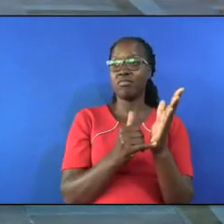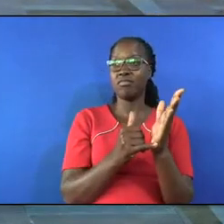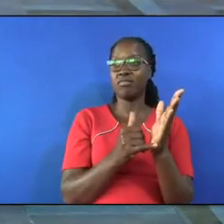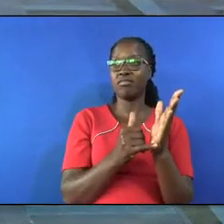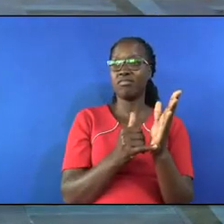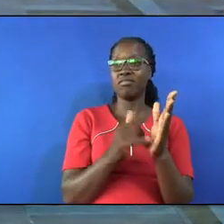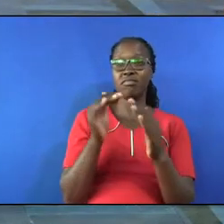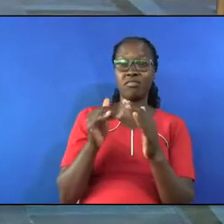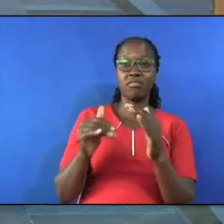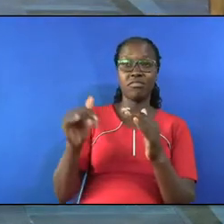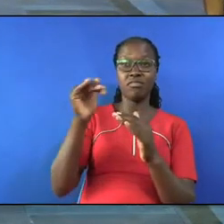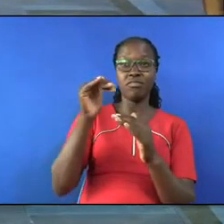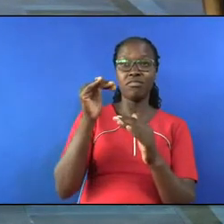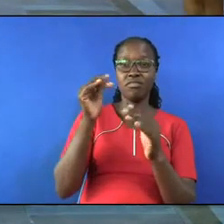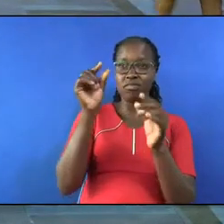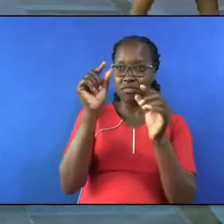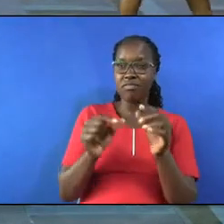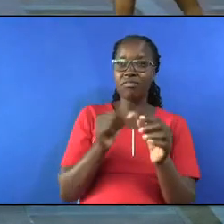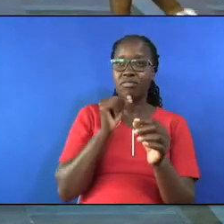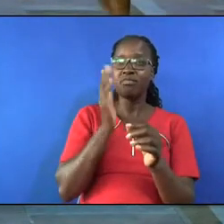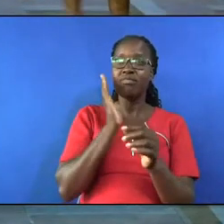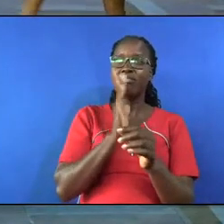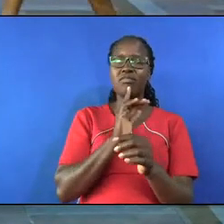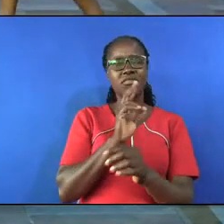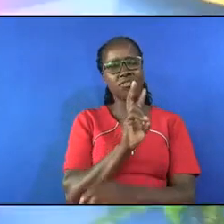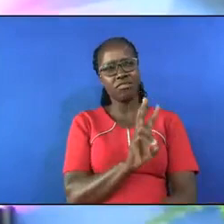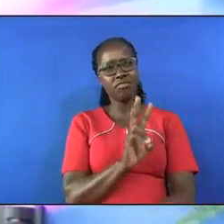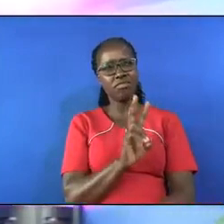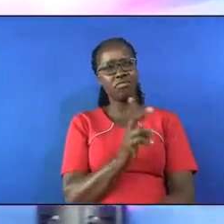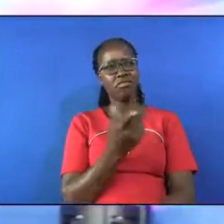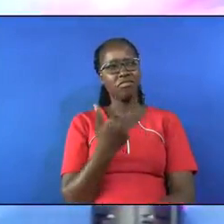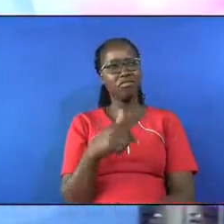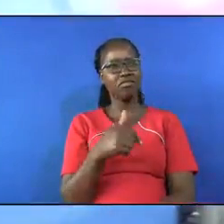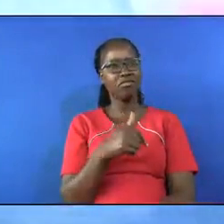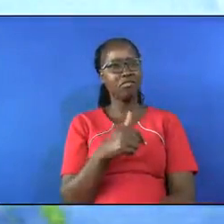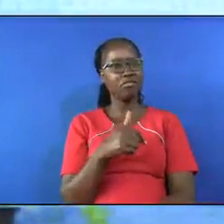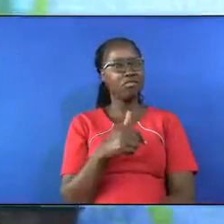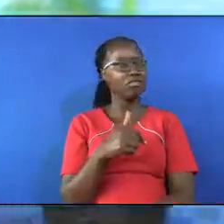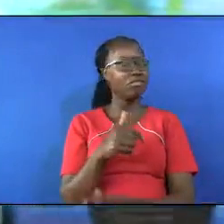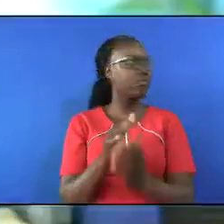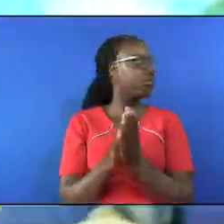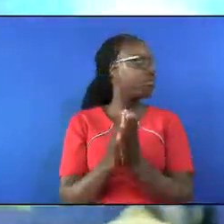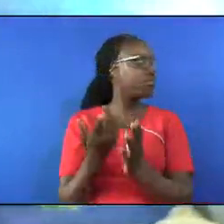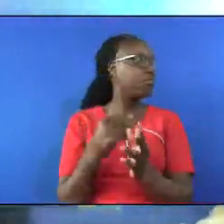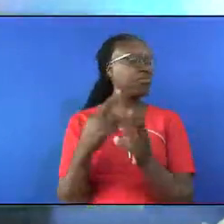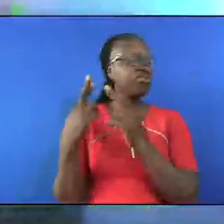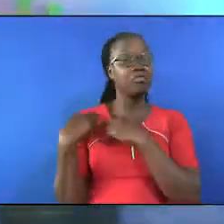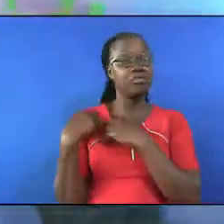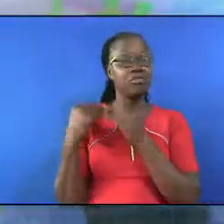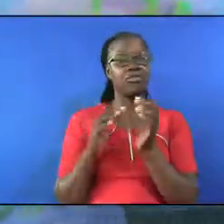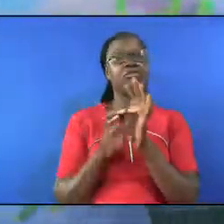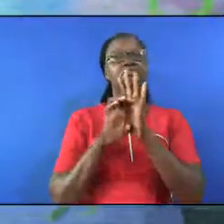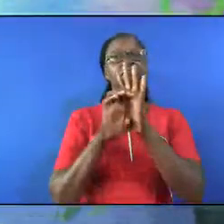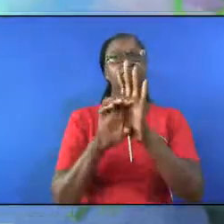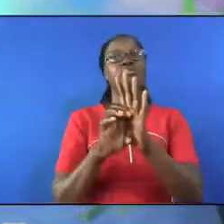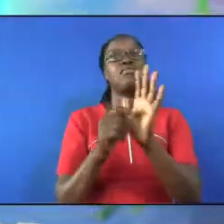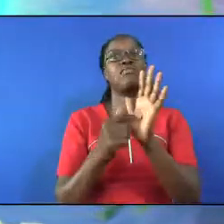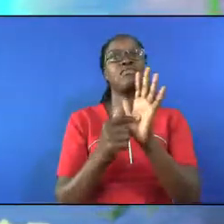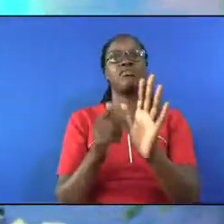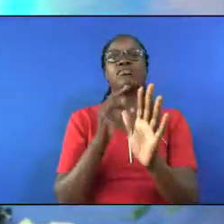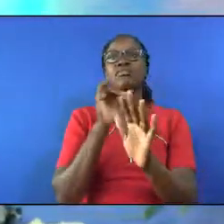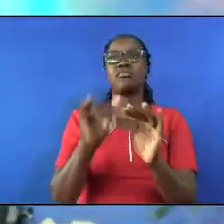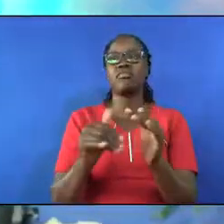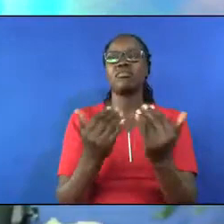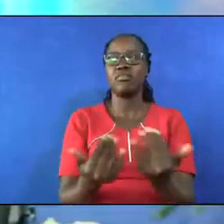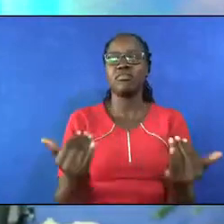big person who's not their parent, maybe? They really look up to us. And it's up to us to lead by example, every one of us, so that these